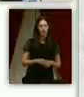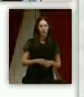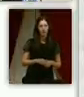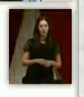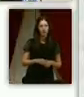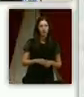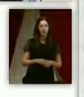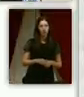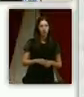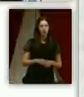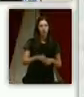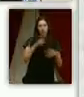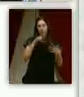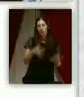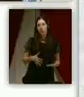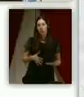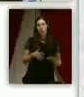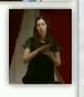new devices.